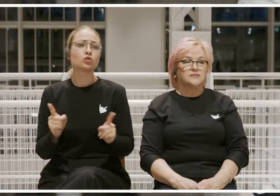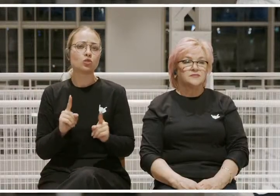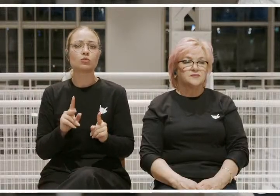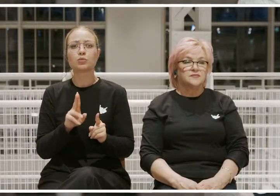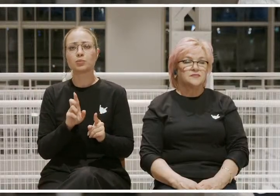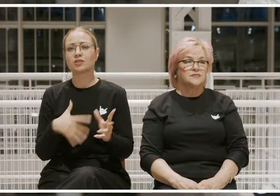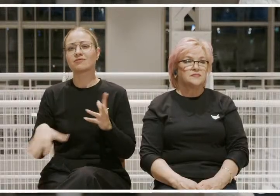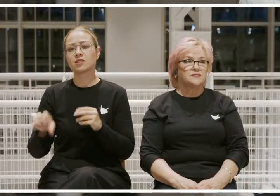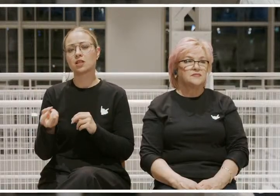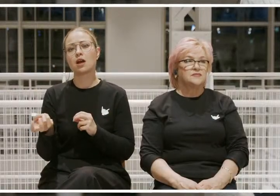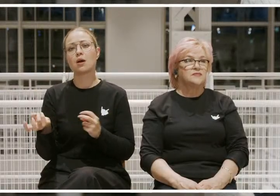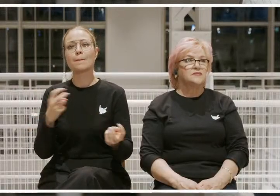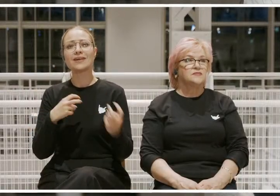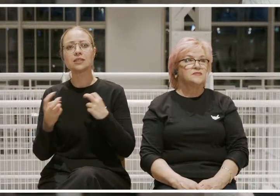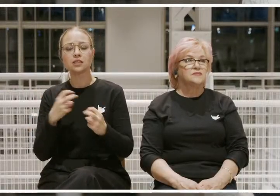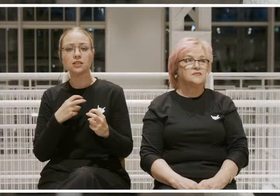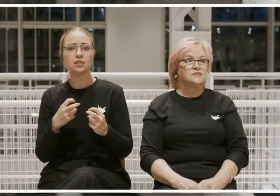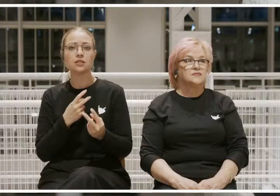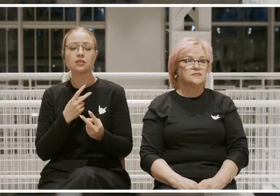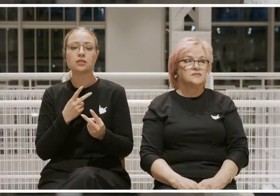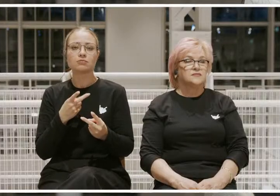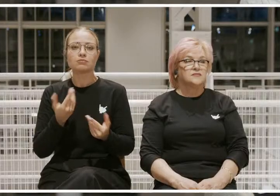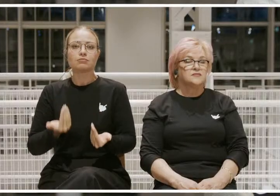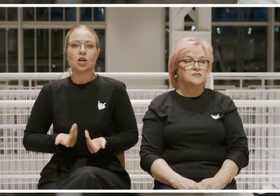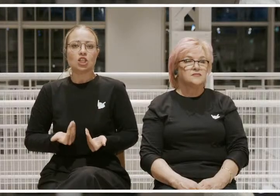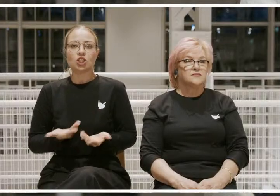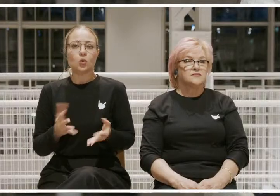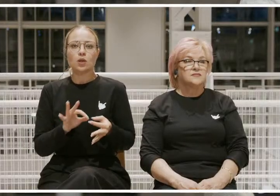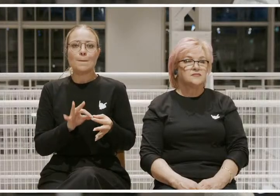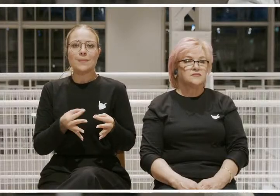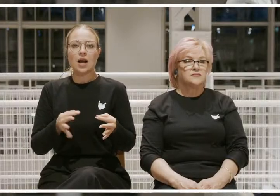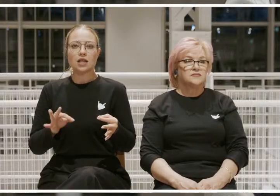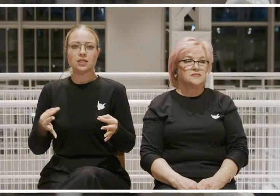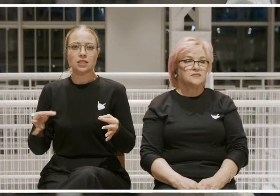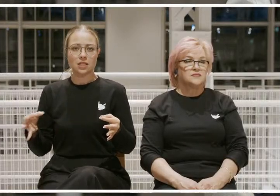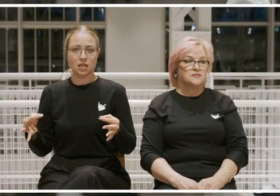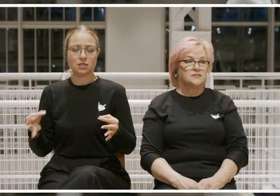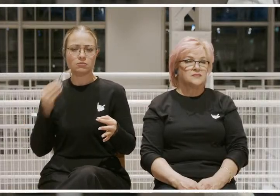of the Biennial, but also before and after the exhibition.